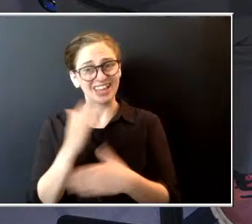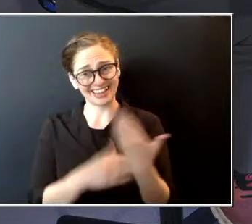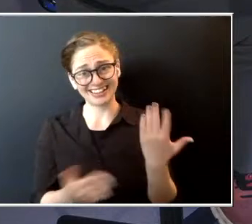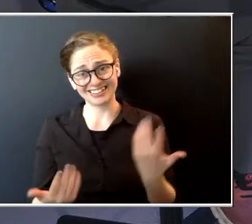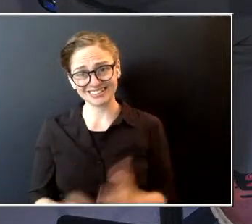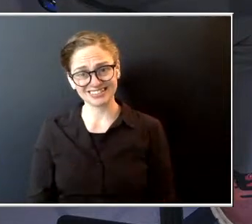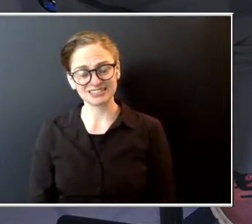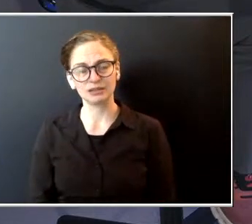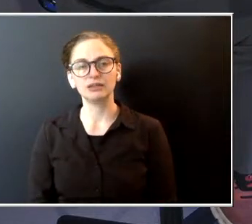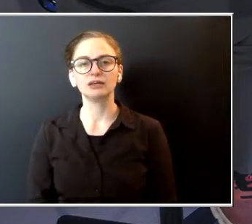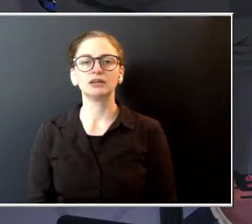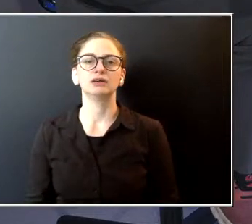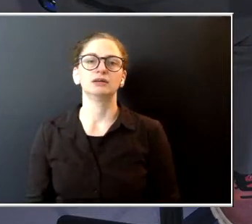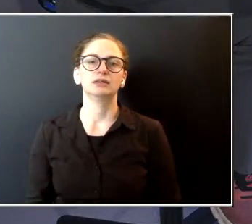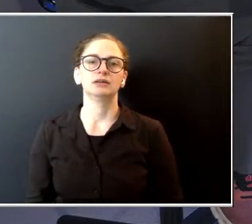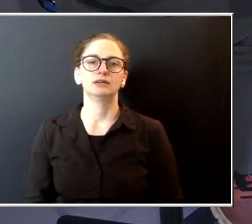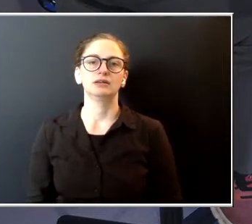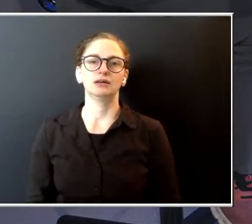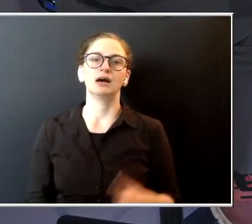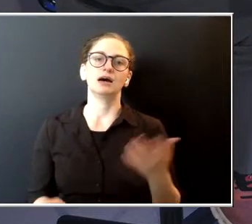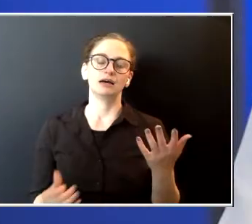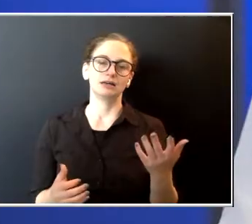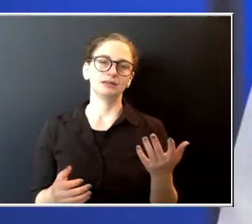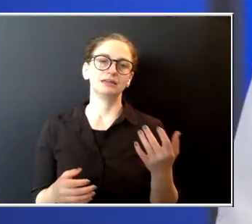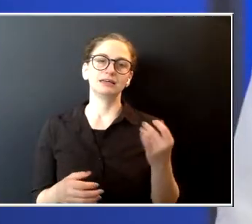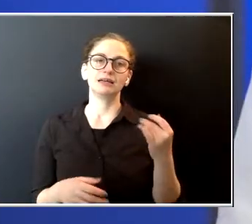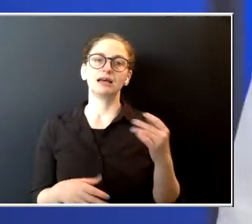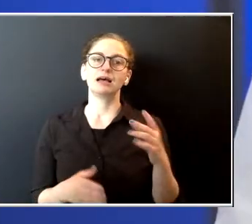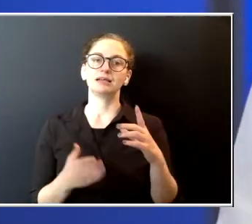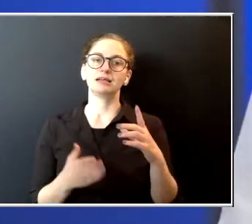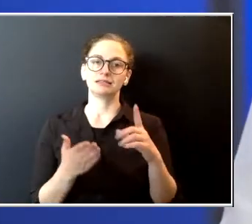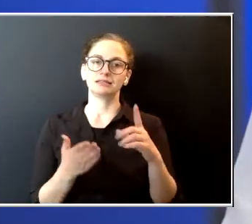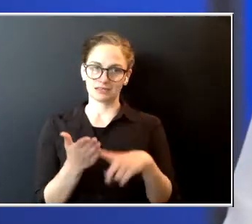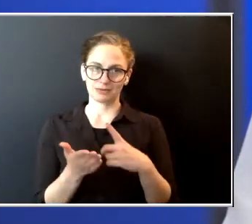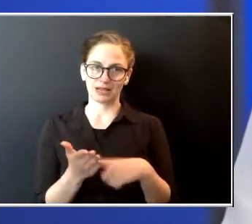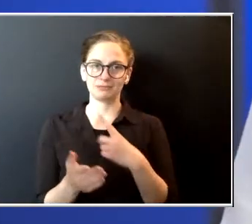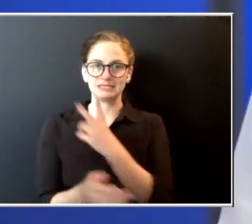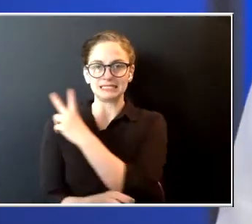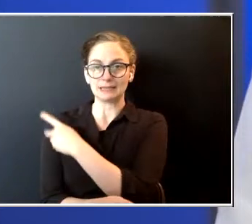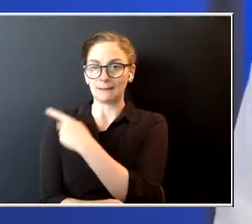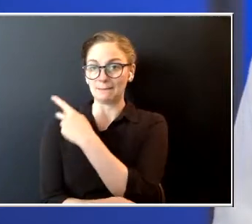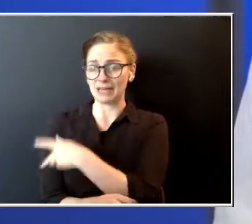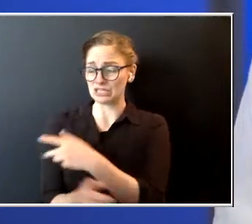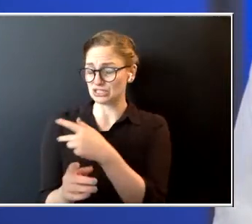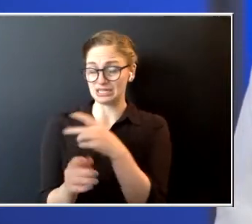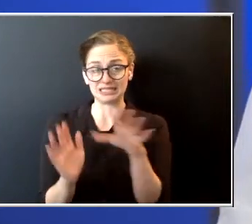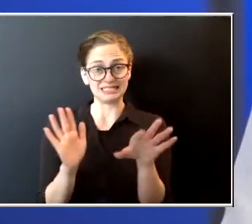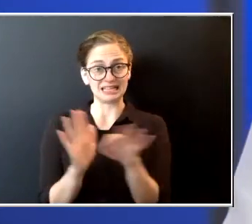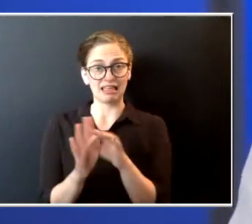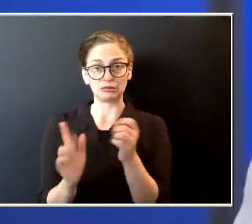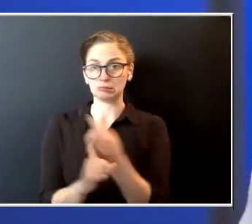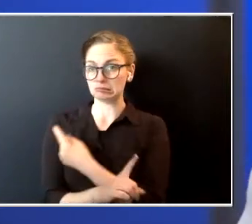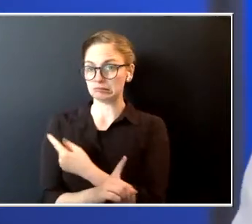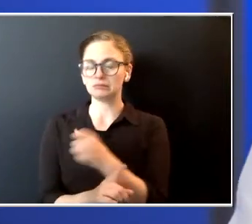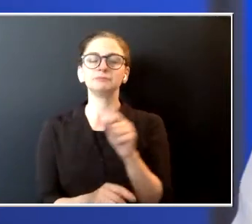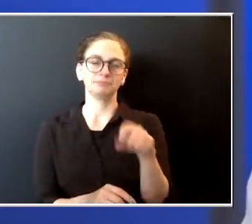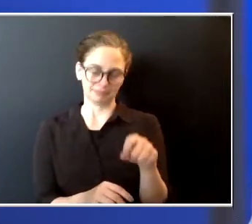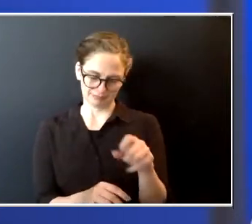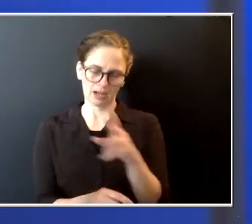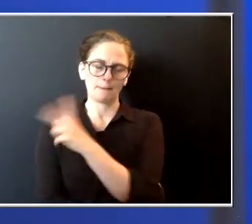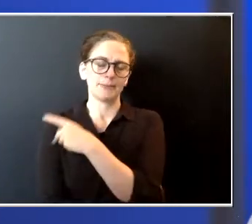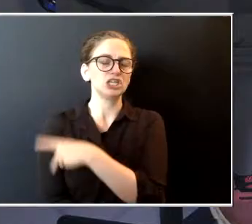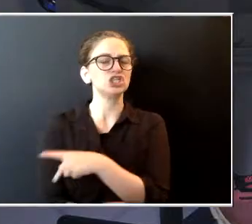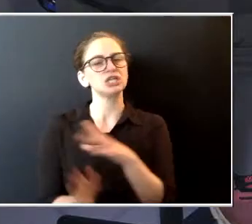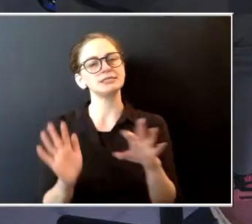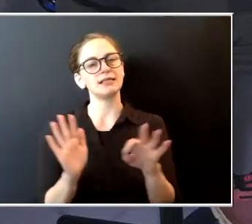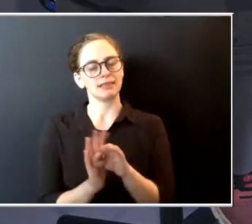I'm betting that doesn't happen. Correct. So and often. patient selection is really critical. Yeah. Really critical. And that's why we do through all that testing prior to That's just